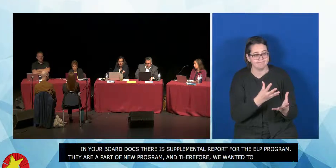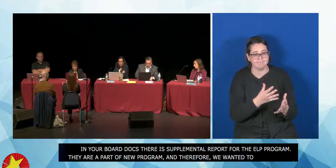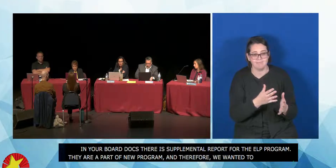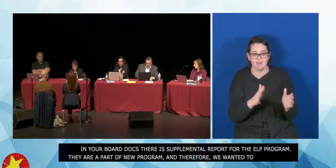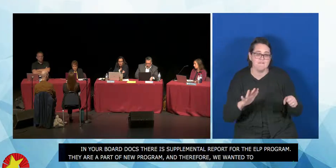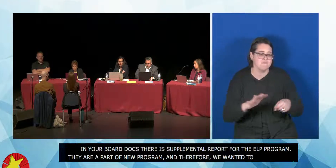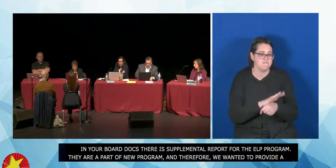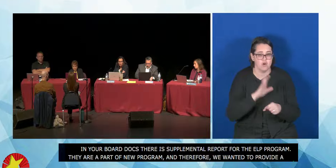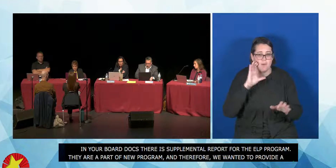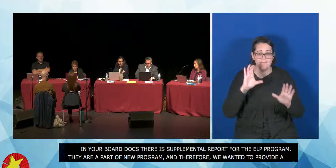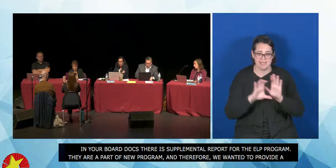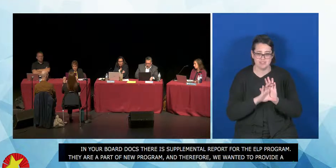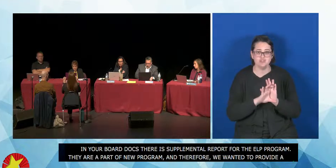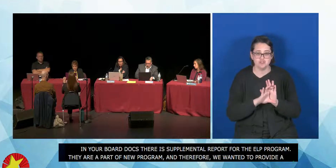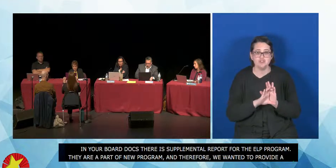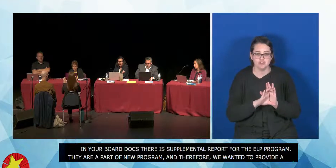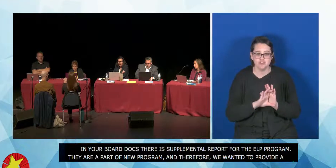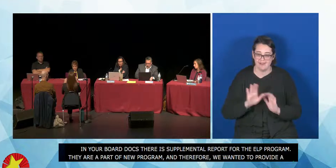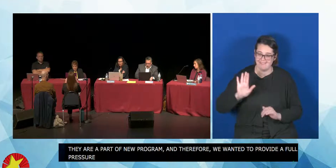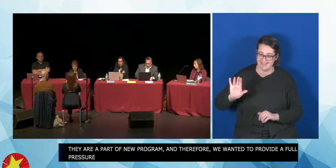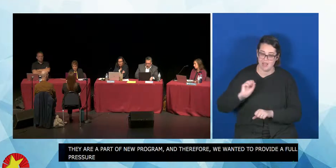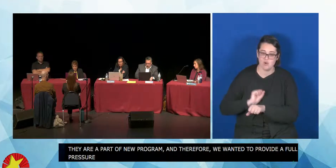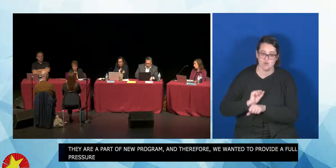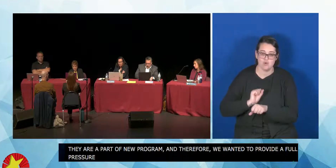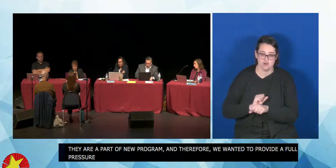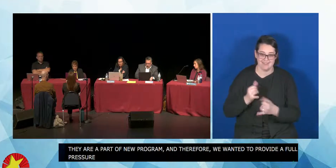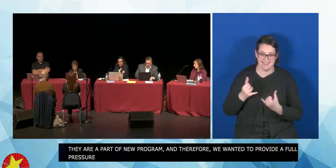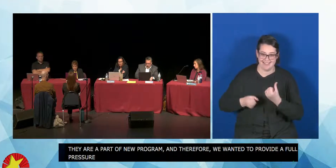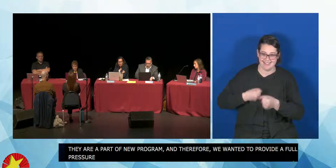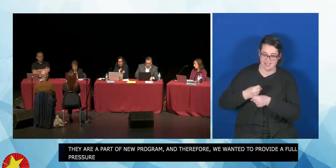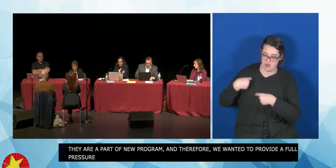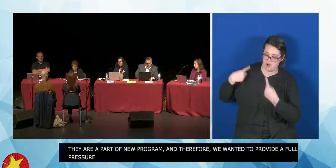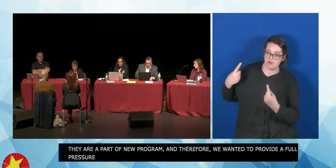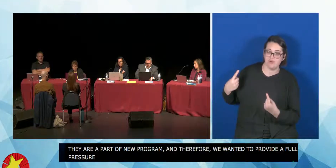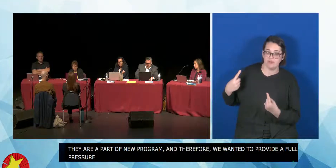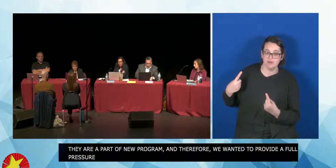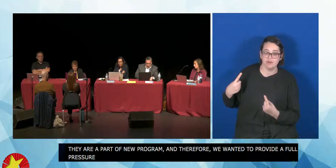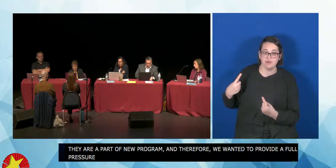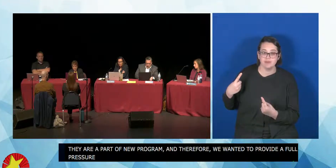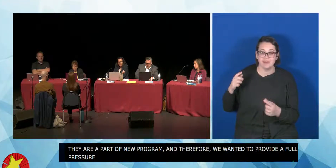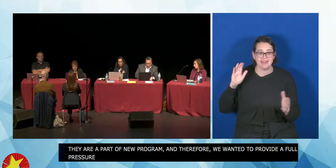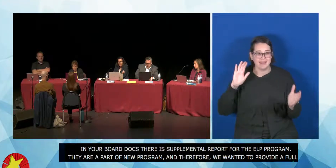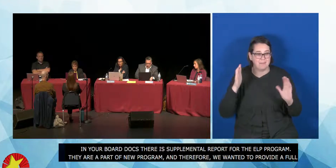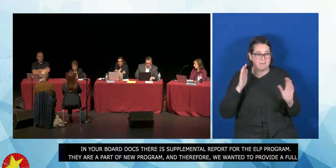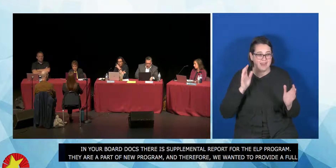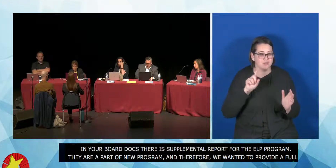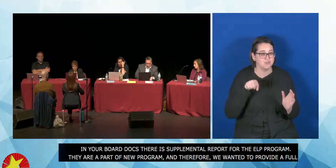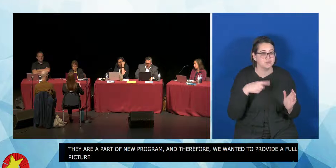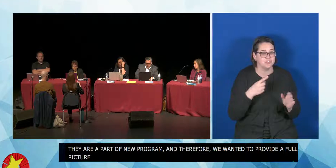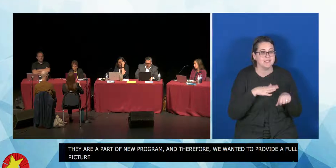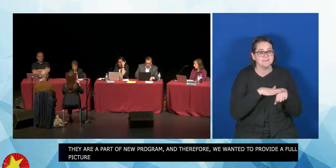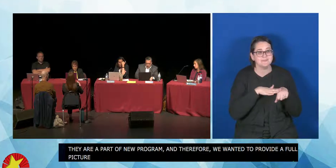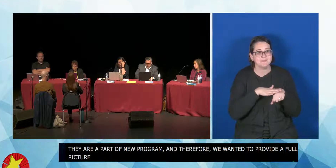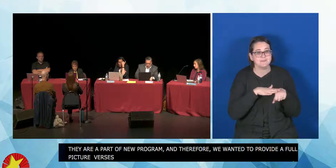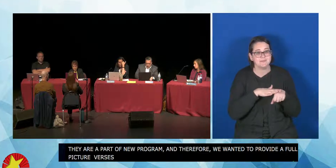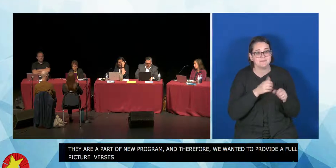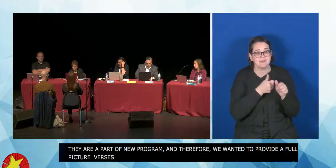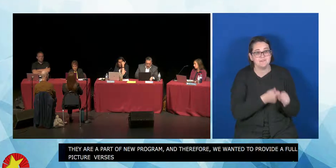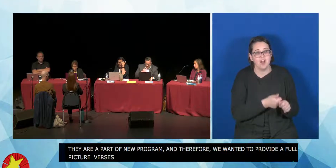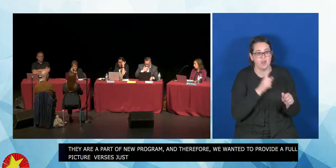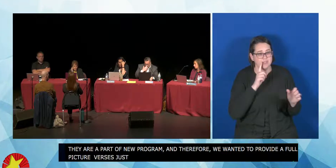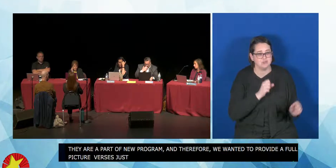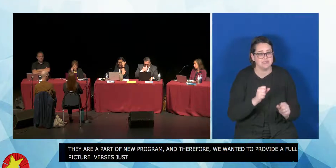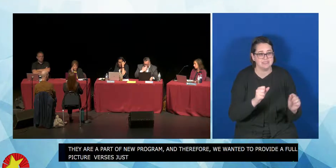picture of their work this year versus just sticking with what was in the strategic plan.